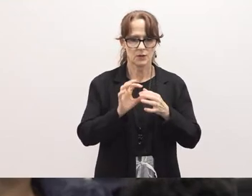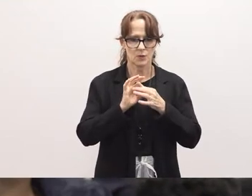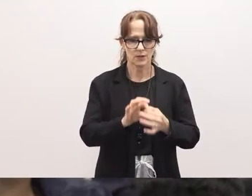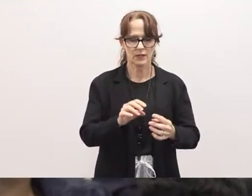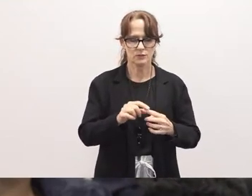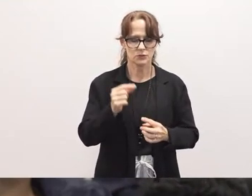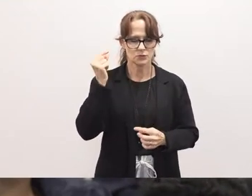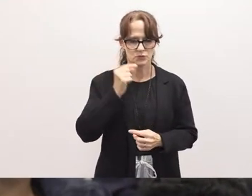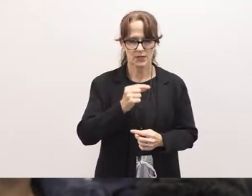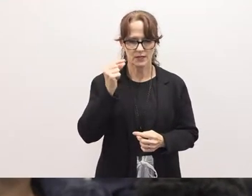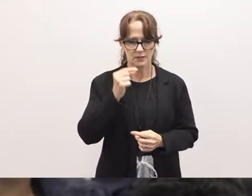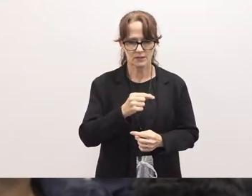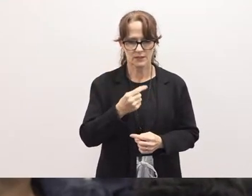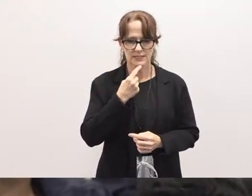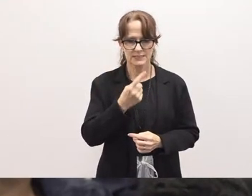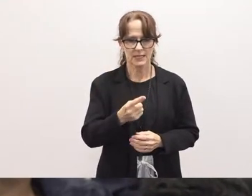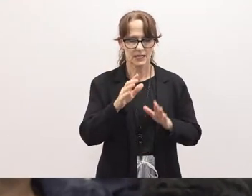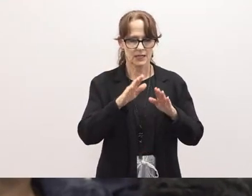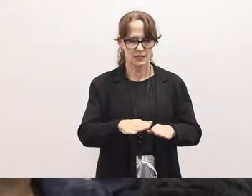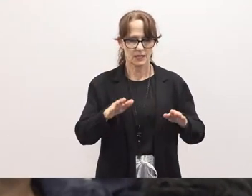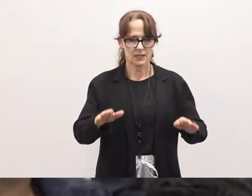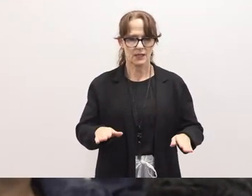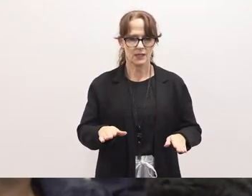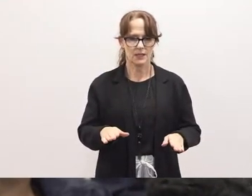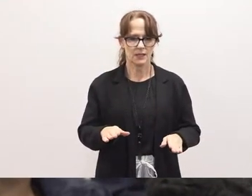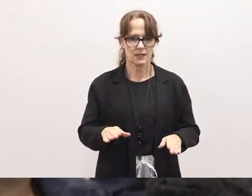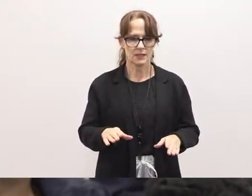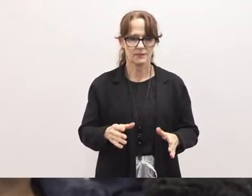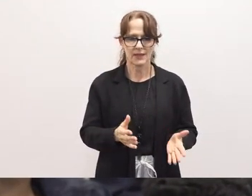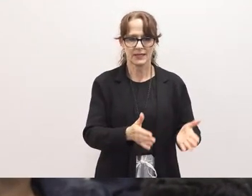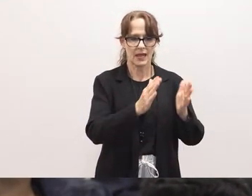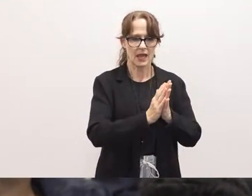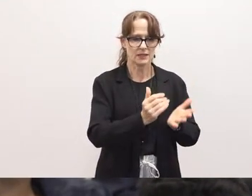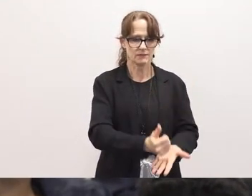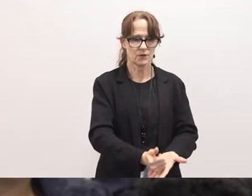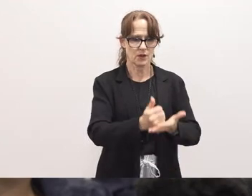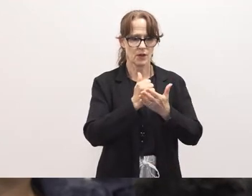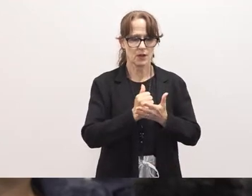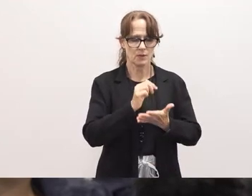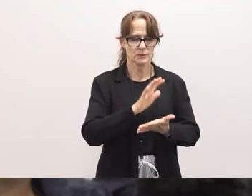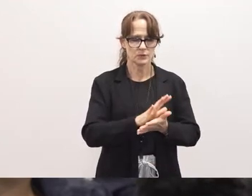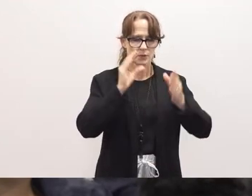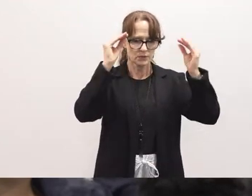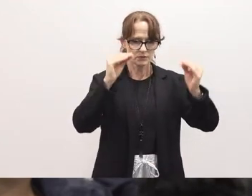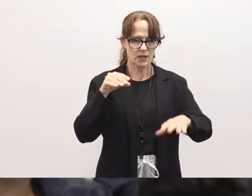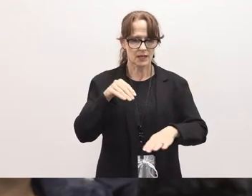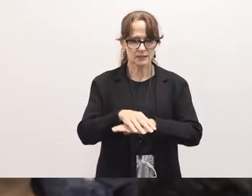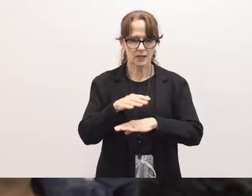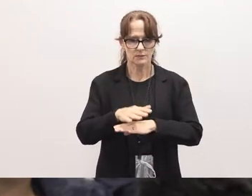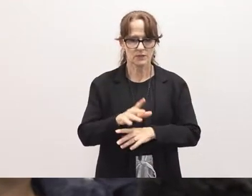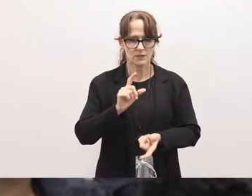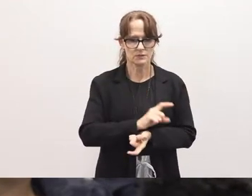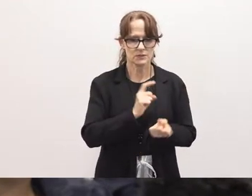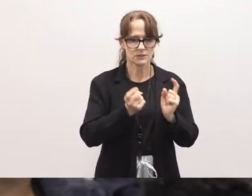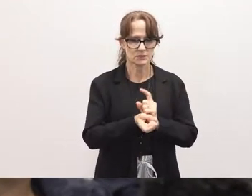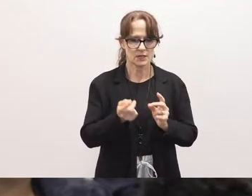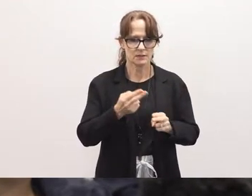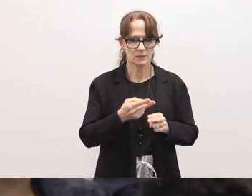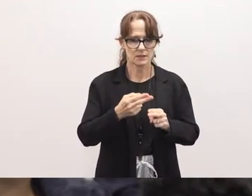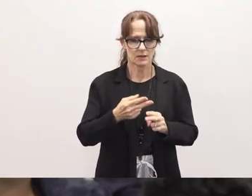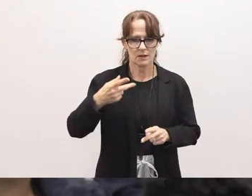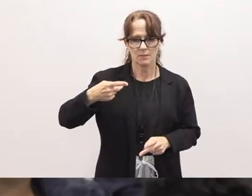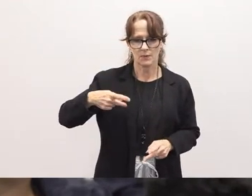gender. It tells your children that they can seek help from school teachers and counselors to change their names and